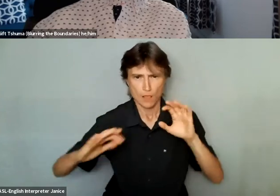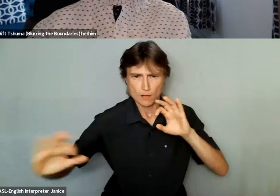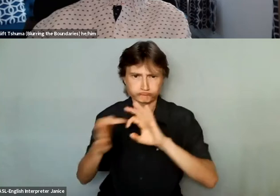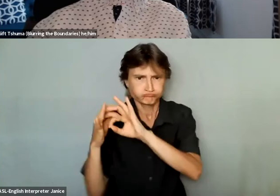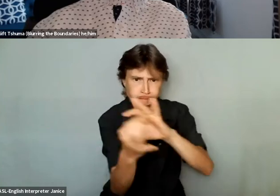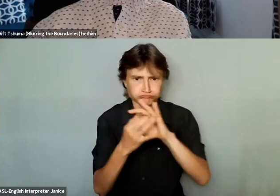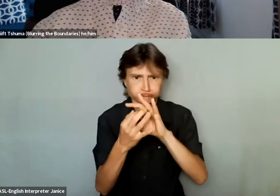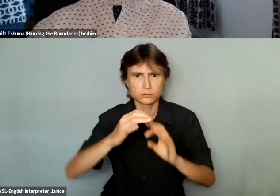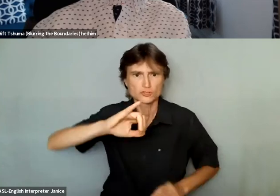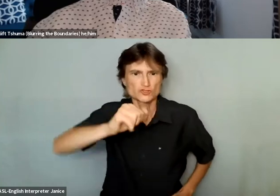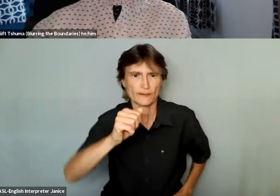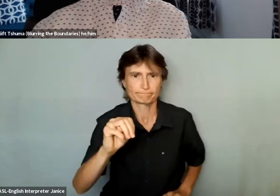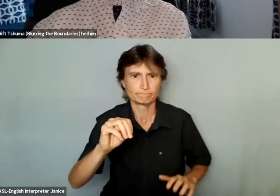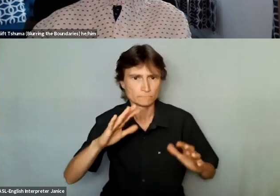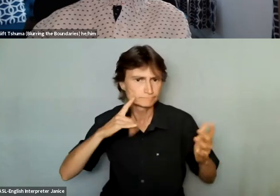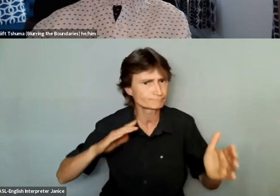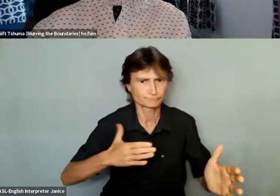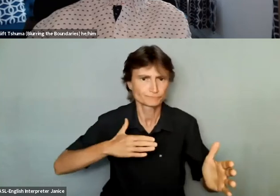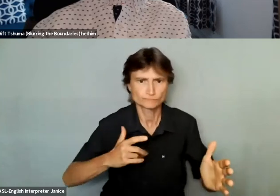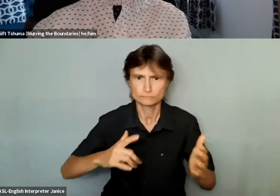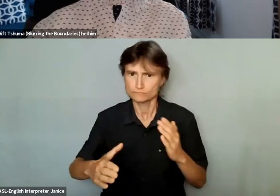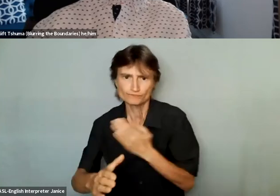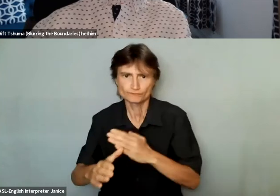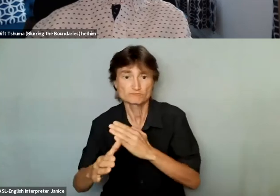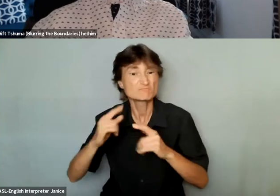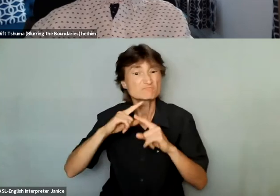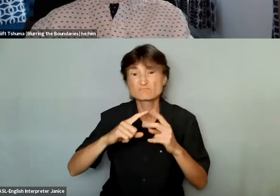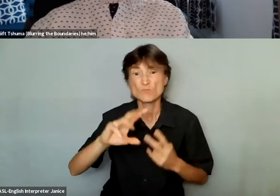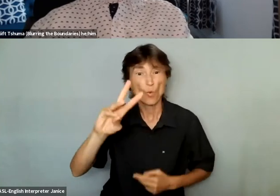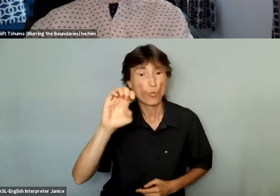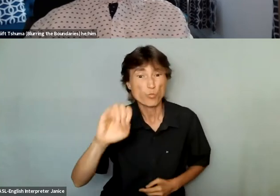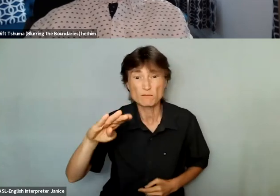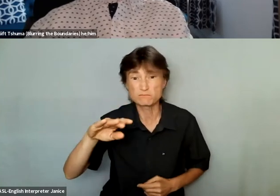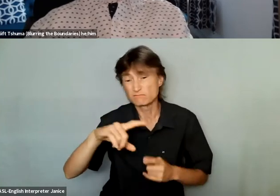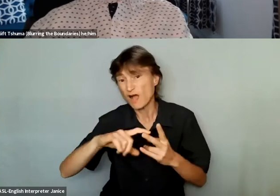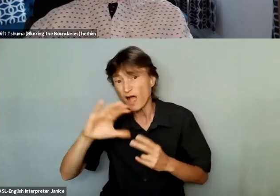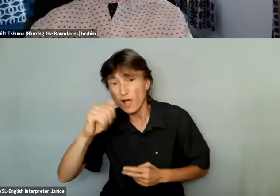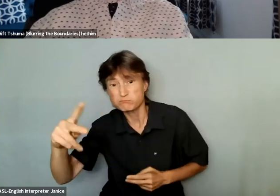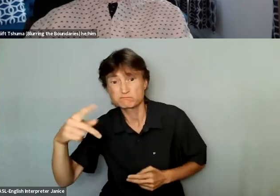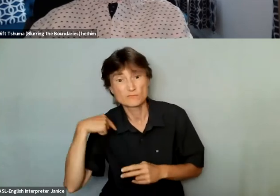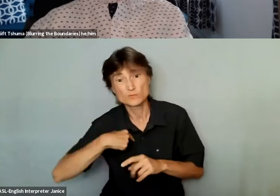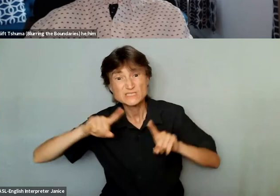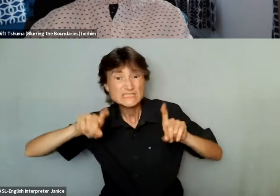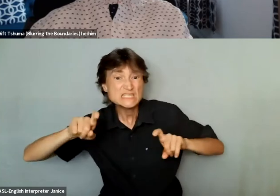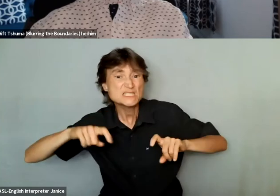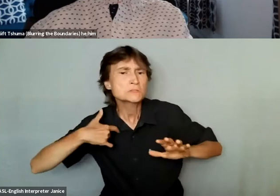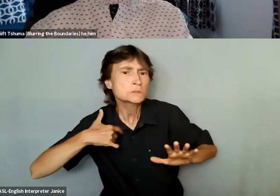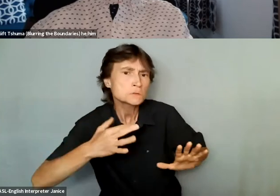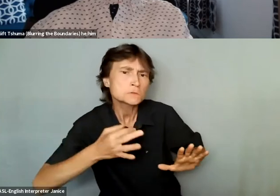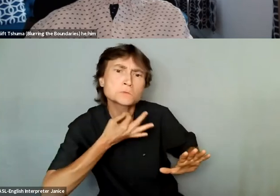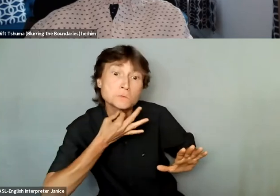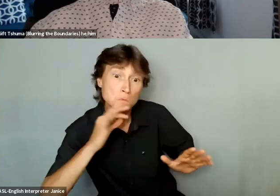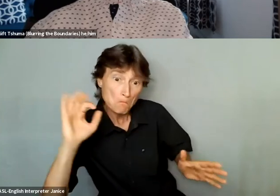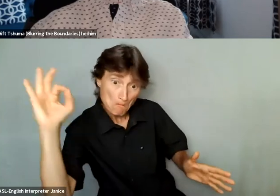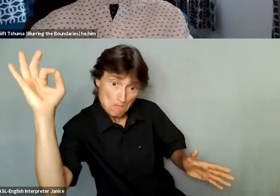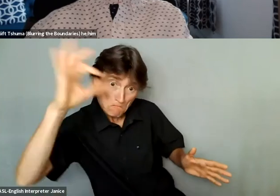making music one way or another. And we'll have an instrument or a web app that we've been working on as a starting point that we want to take to people and see if we